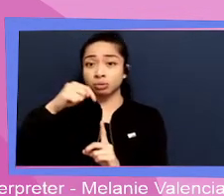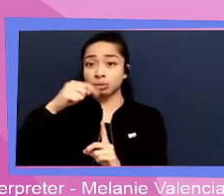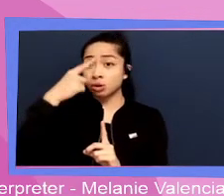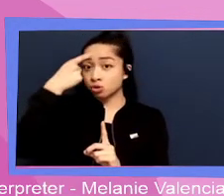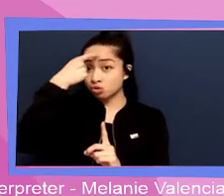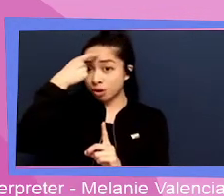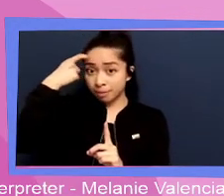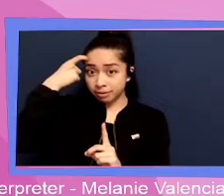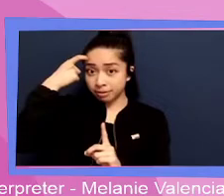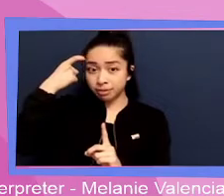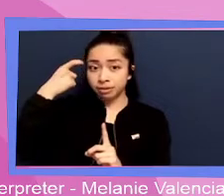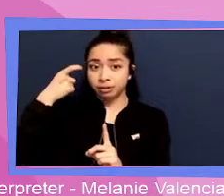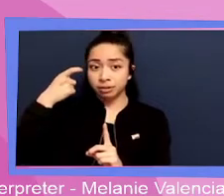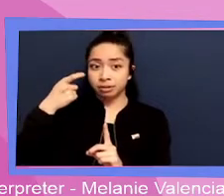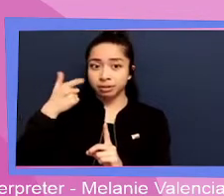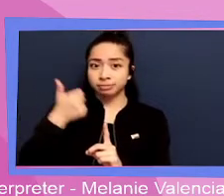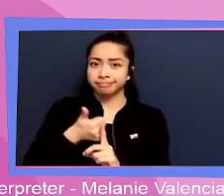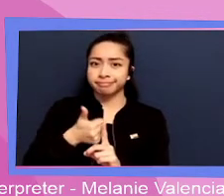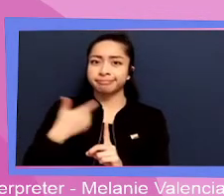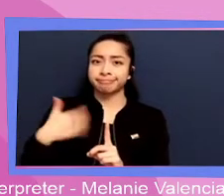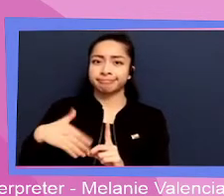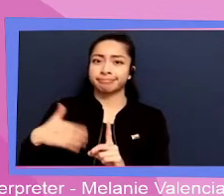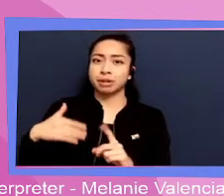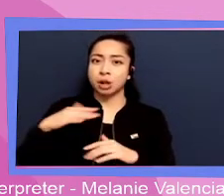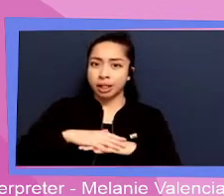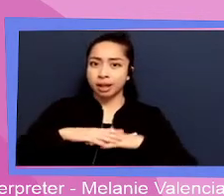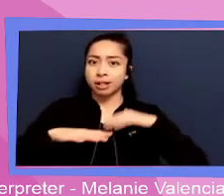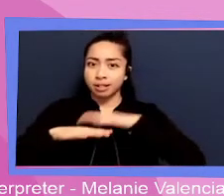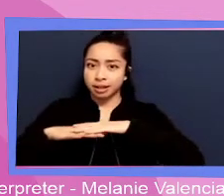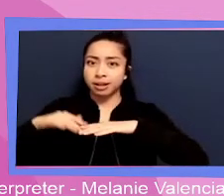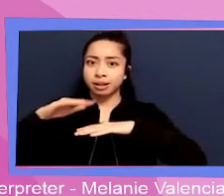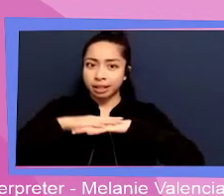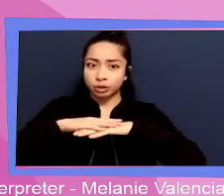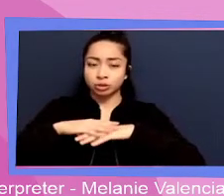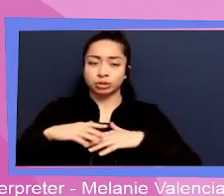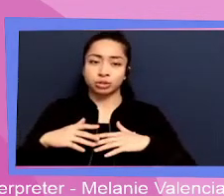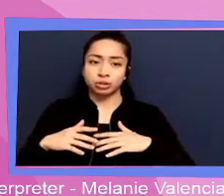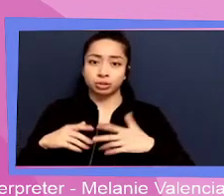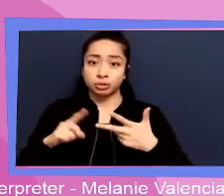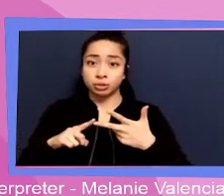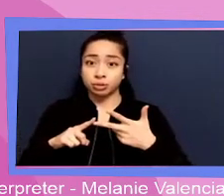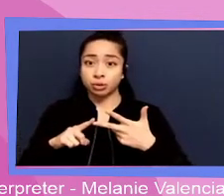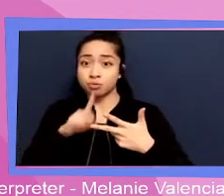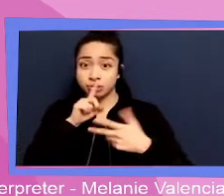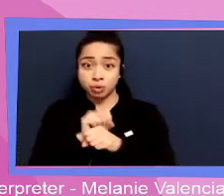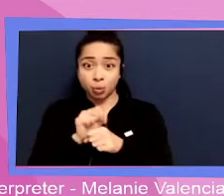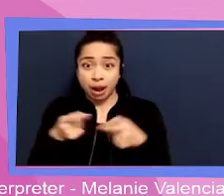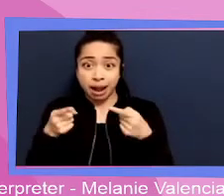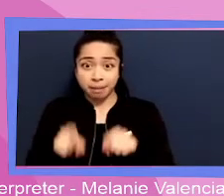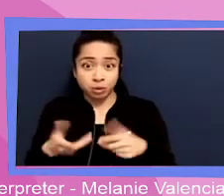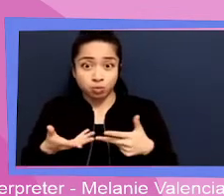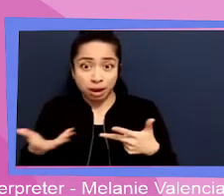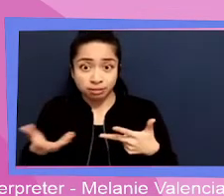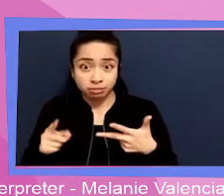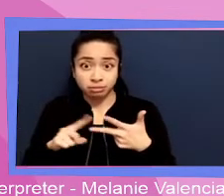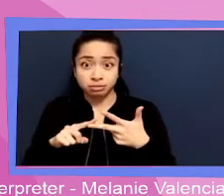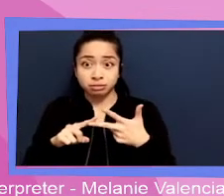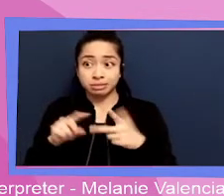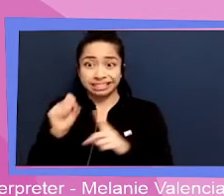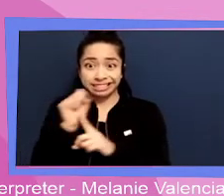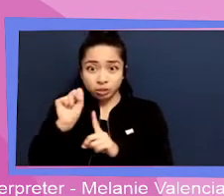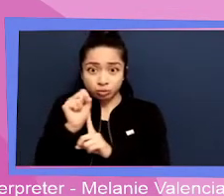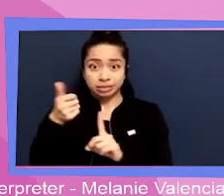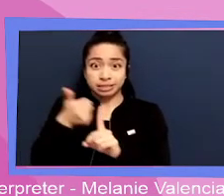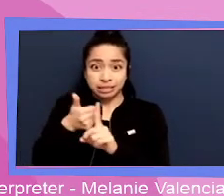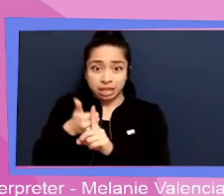there are three layers of what that means. There is what actually happened. So the traumatic event that if we had